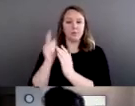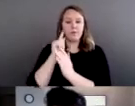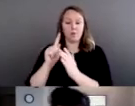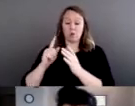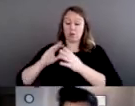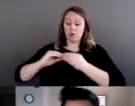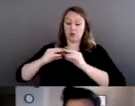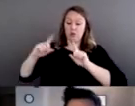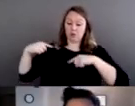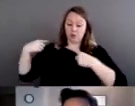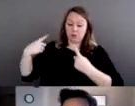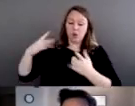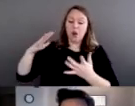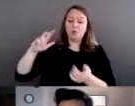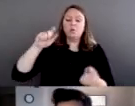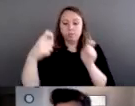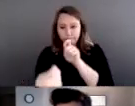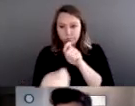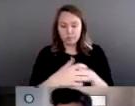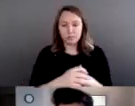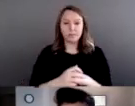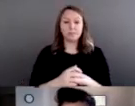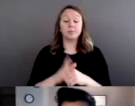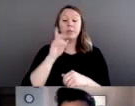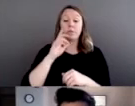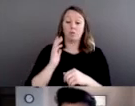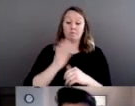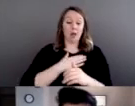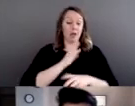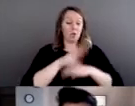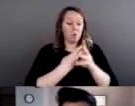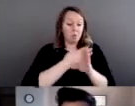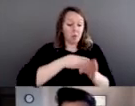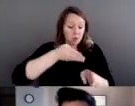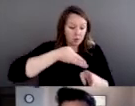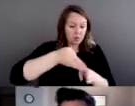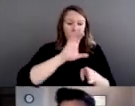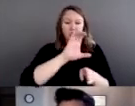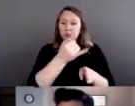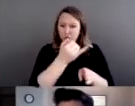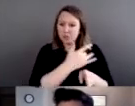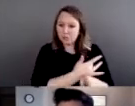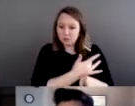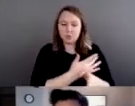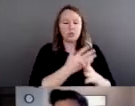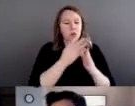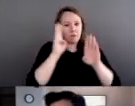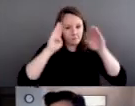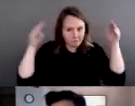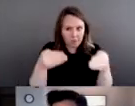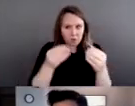criminal justice world, we're very data driven. We want numbers. Typically, what we call it